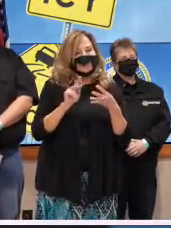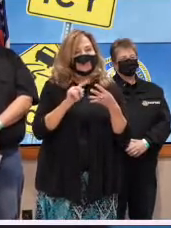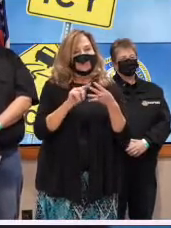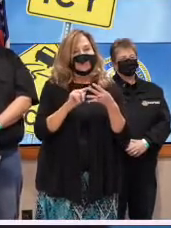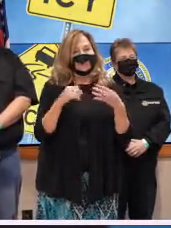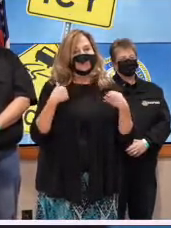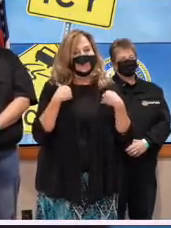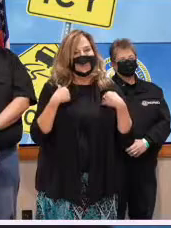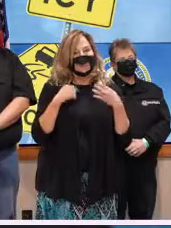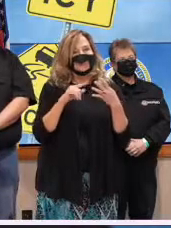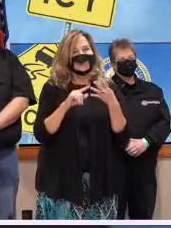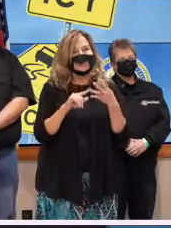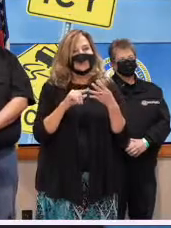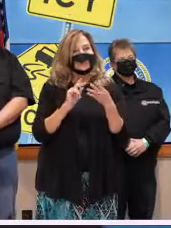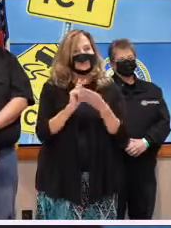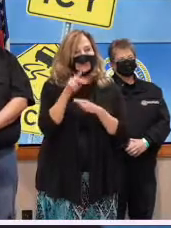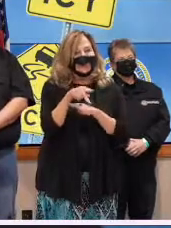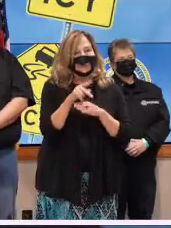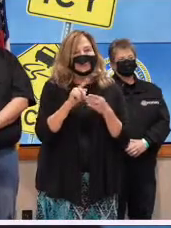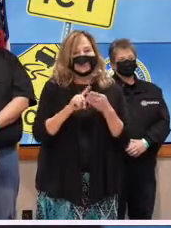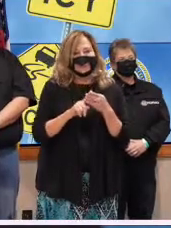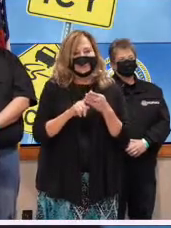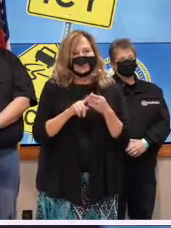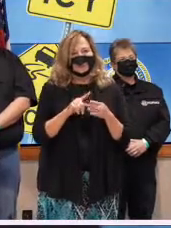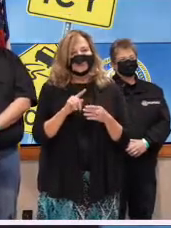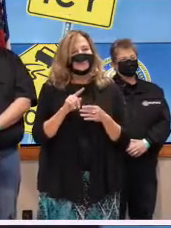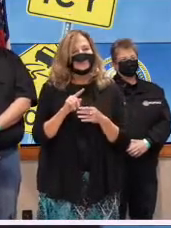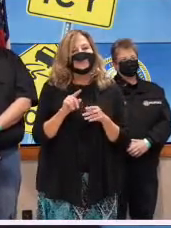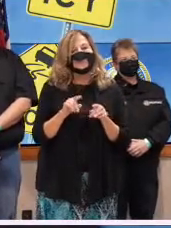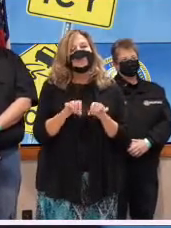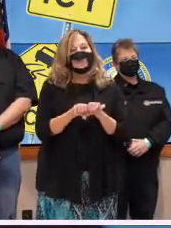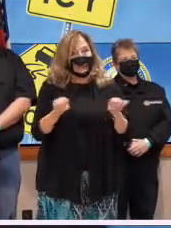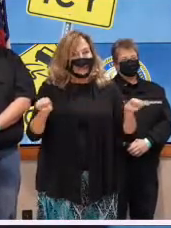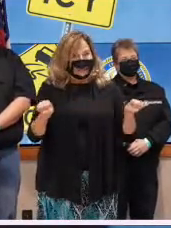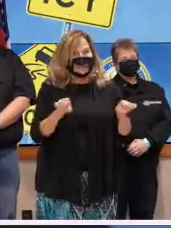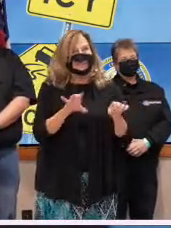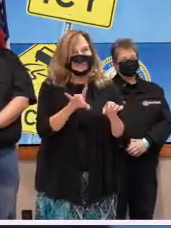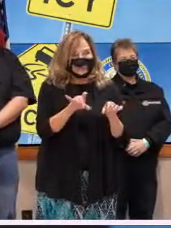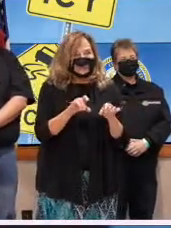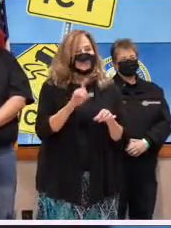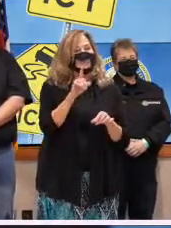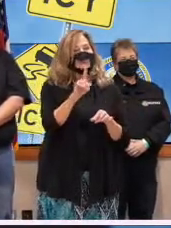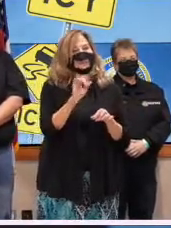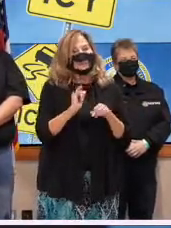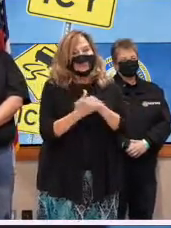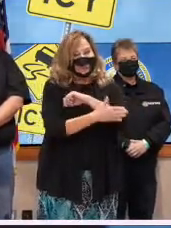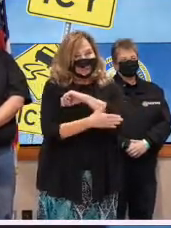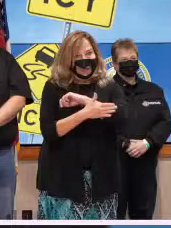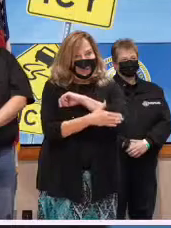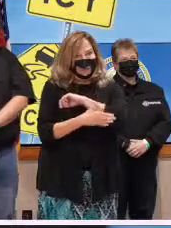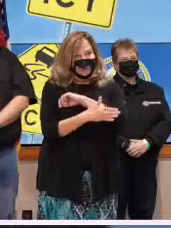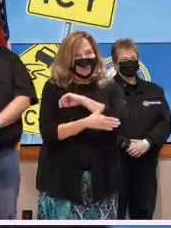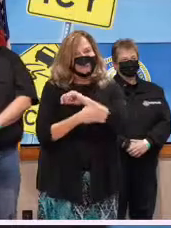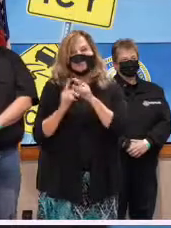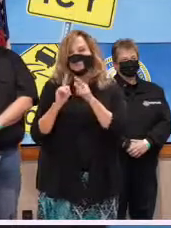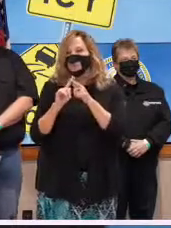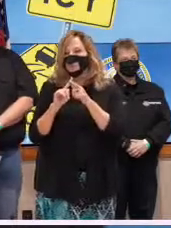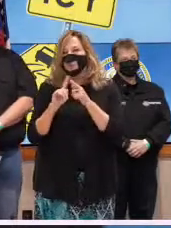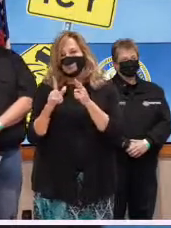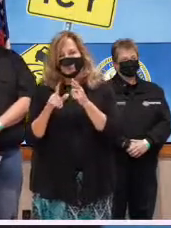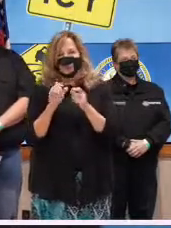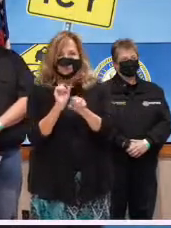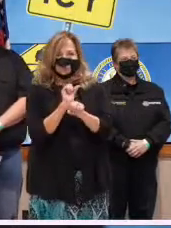Okay? With respect to people, just like the county, we'll be supplementing the county's